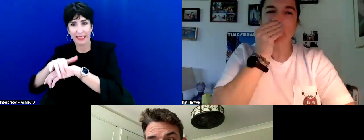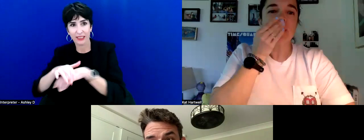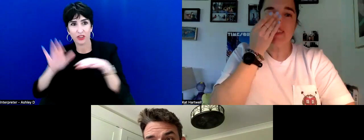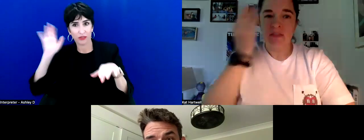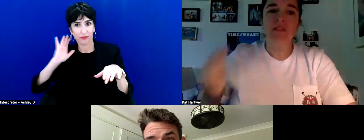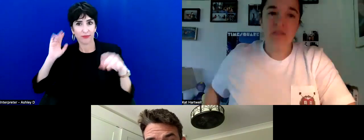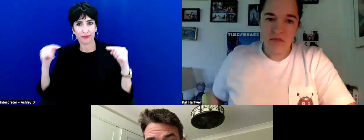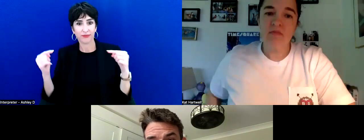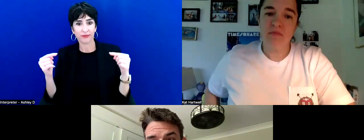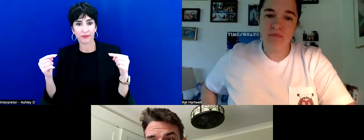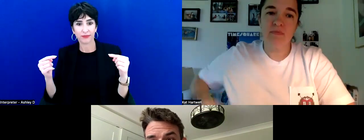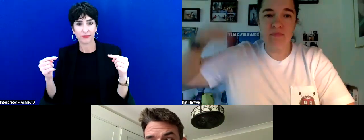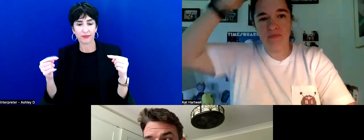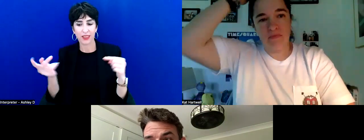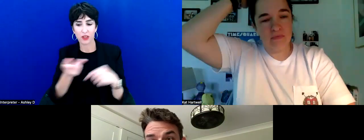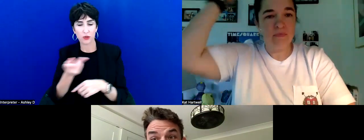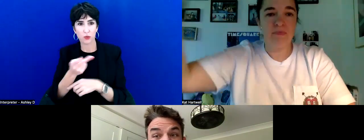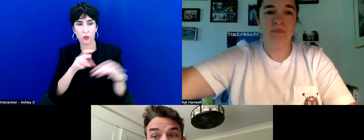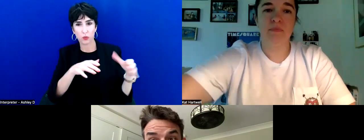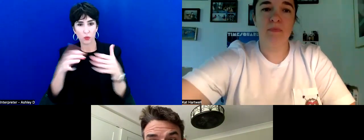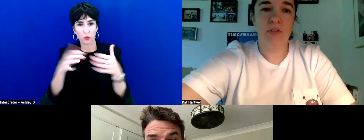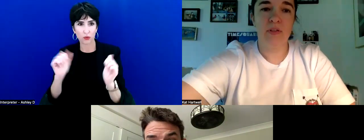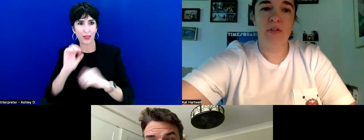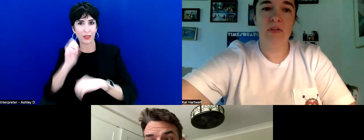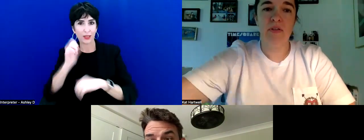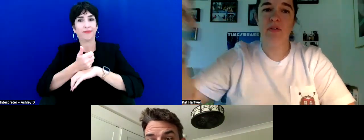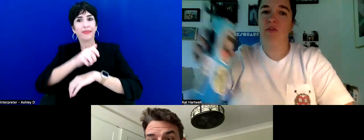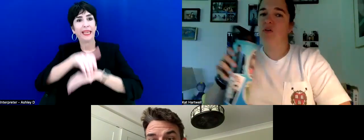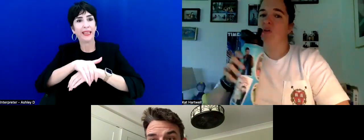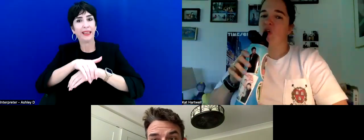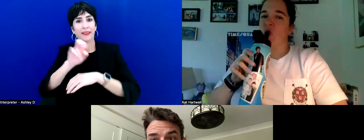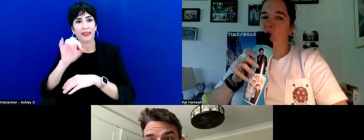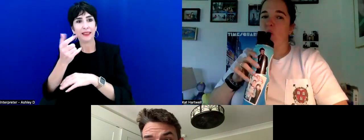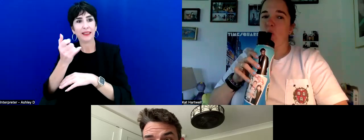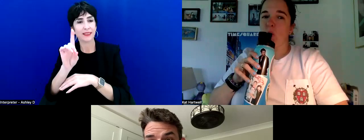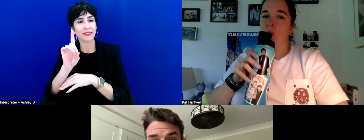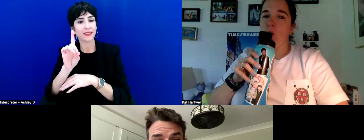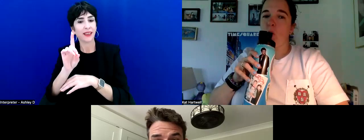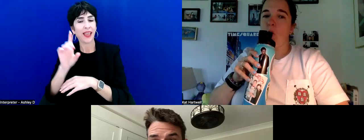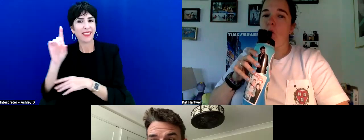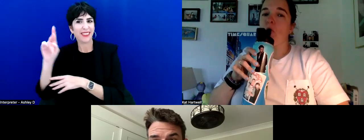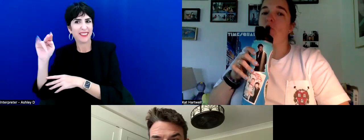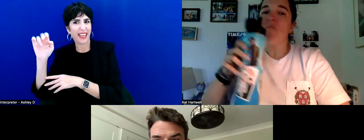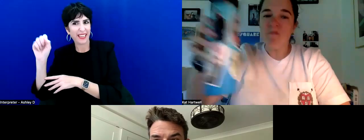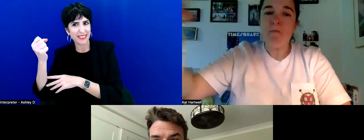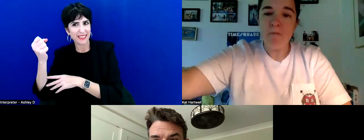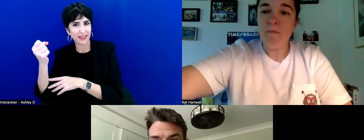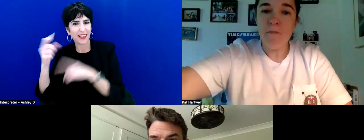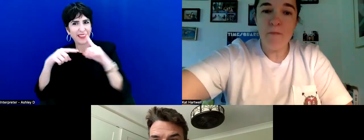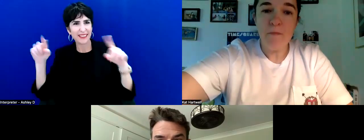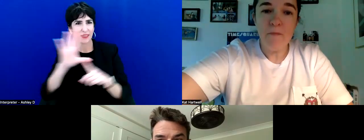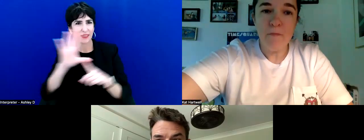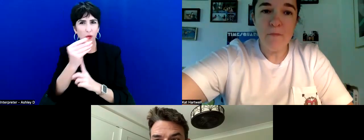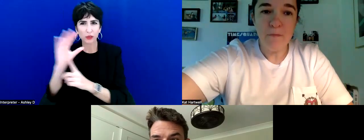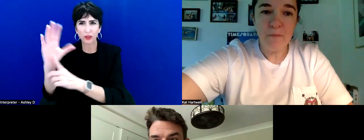just trying to create England, and the Danes, and just these different cultures